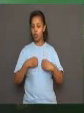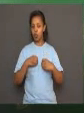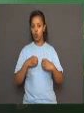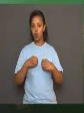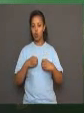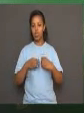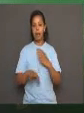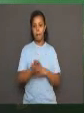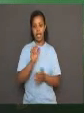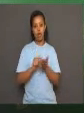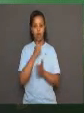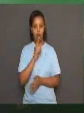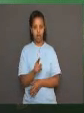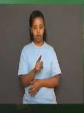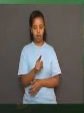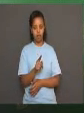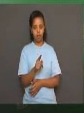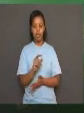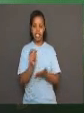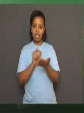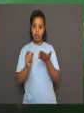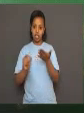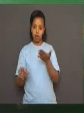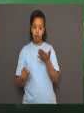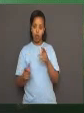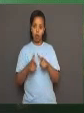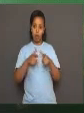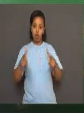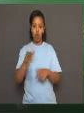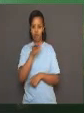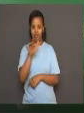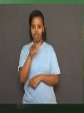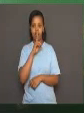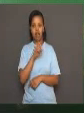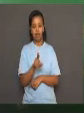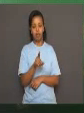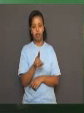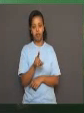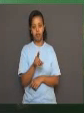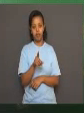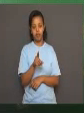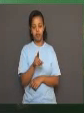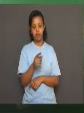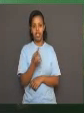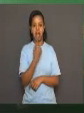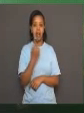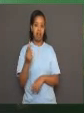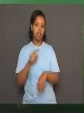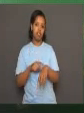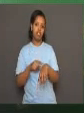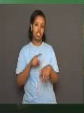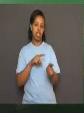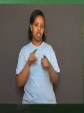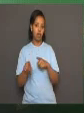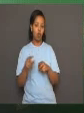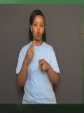belongs. It is written with a capital letter. In some cases,